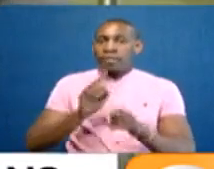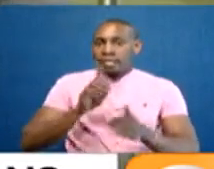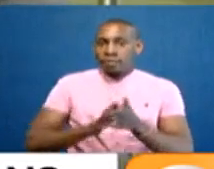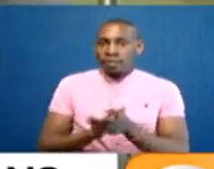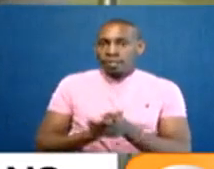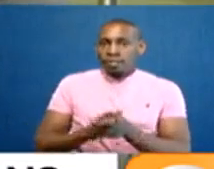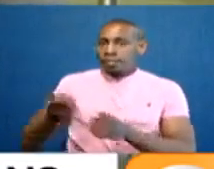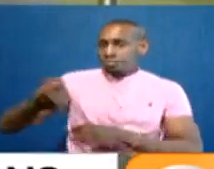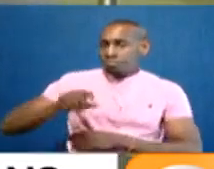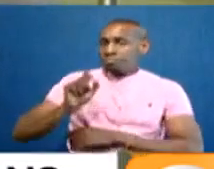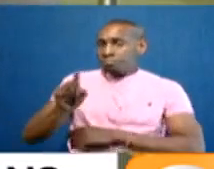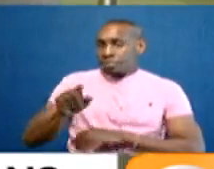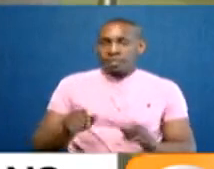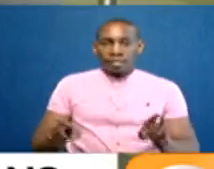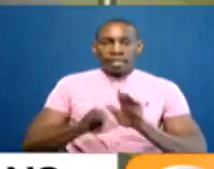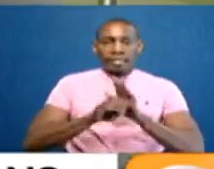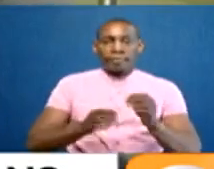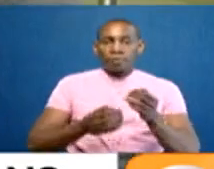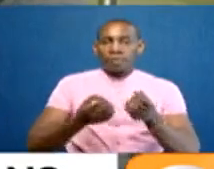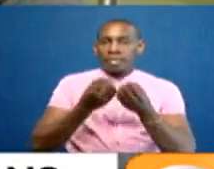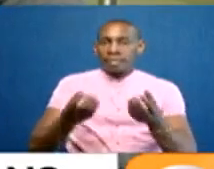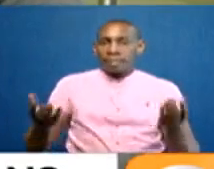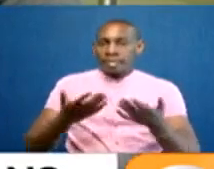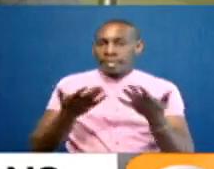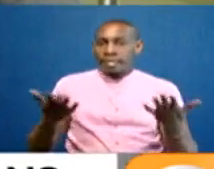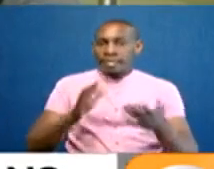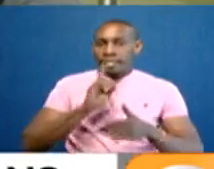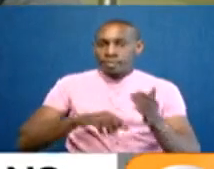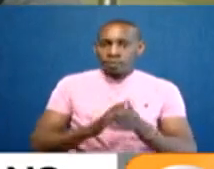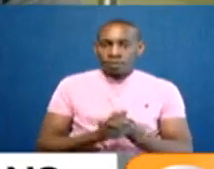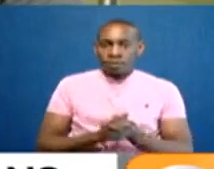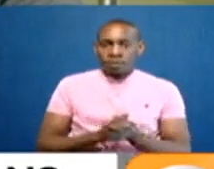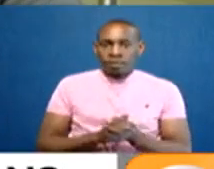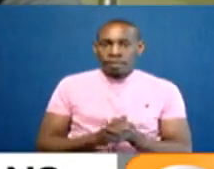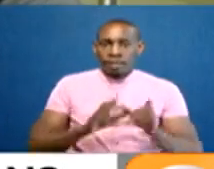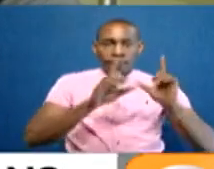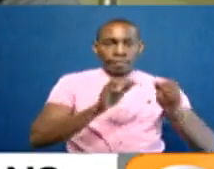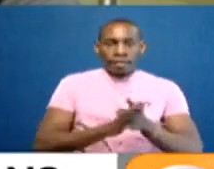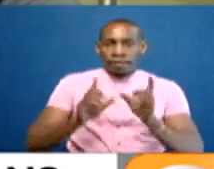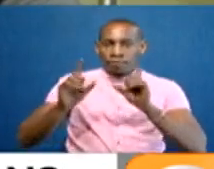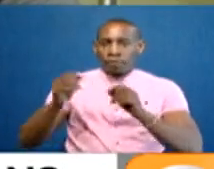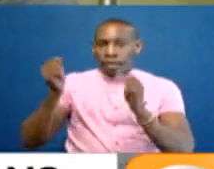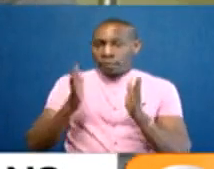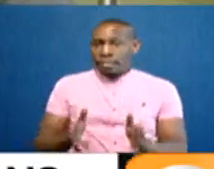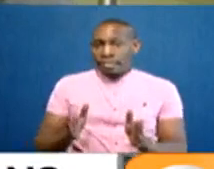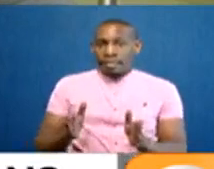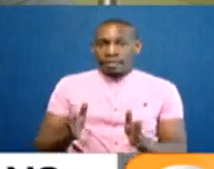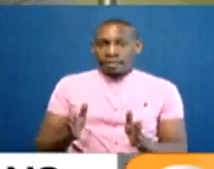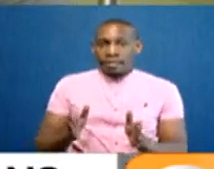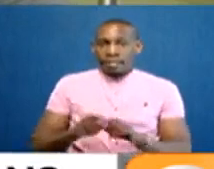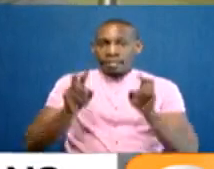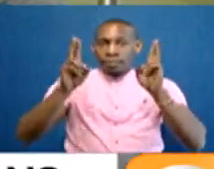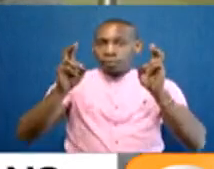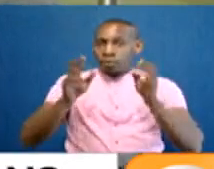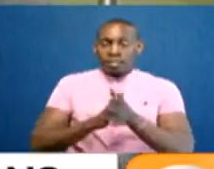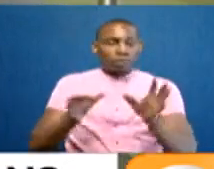sent as received. So the examples are many. It's everything from what I'd call quote pics, a photo of a popular politician, and then a quote that